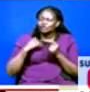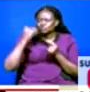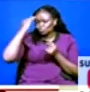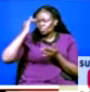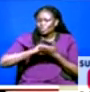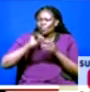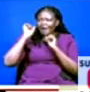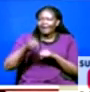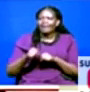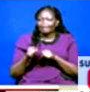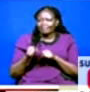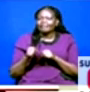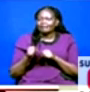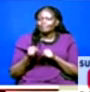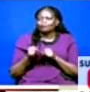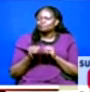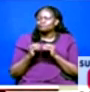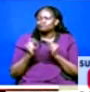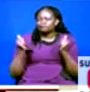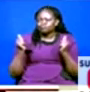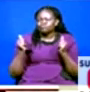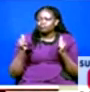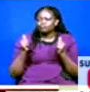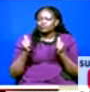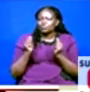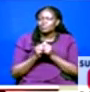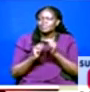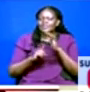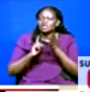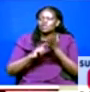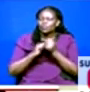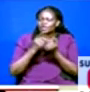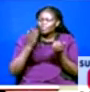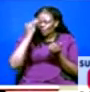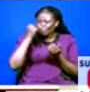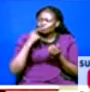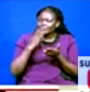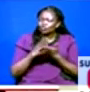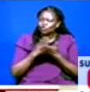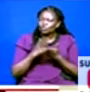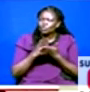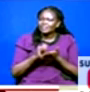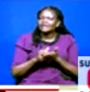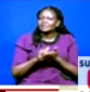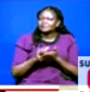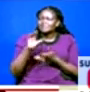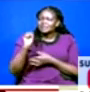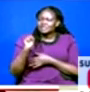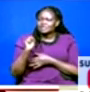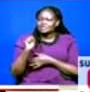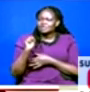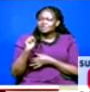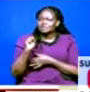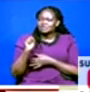we can take it with the ministry and discuss it with them, because I want to assure them that the CS, we are